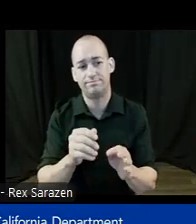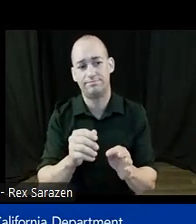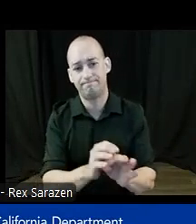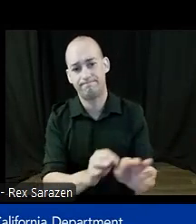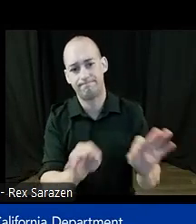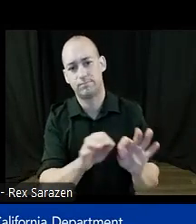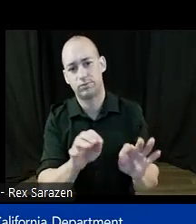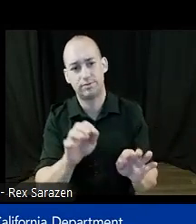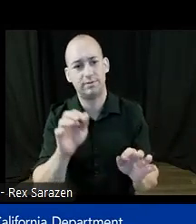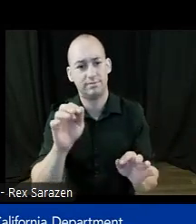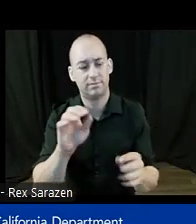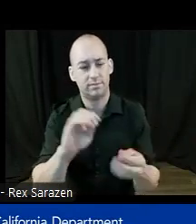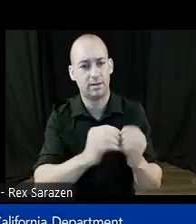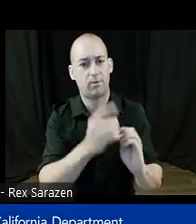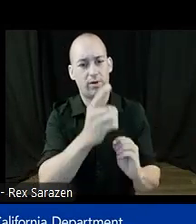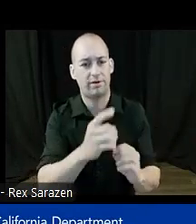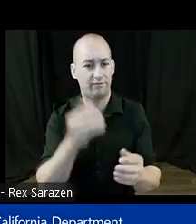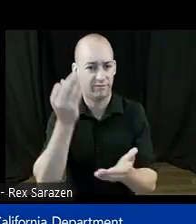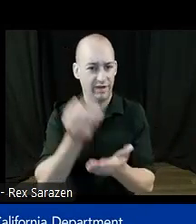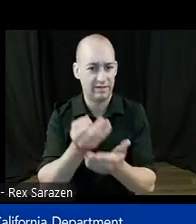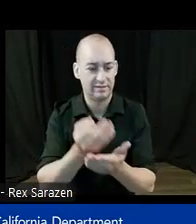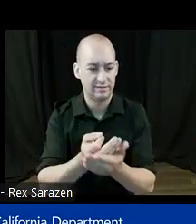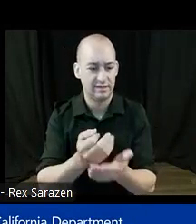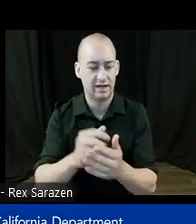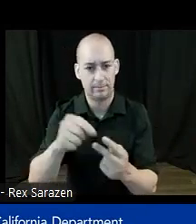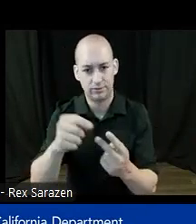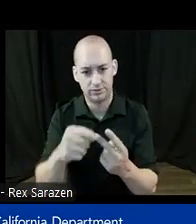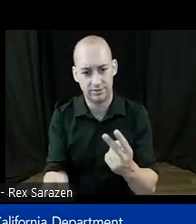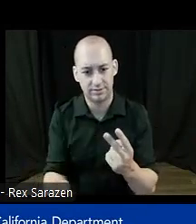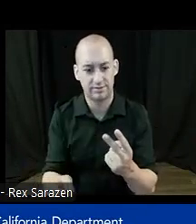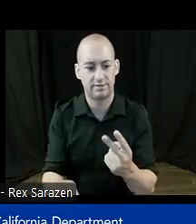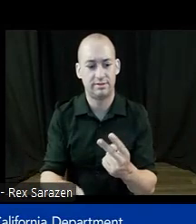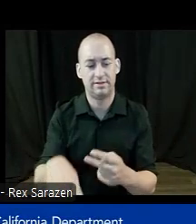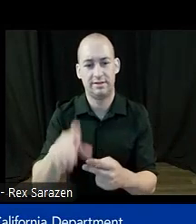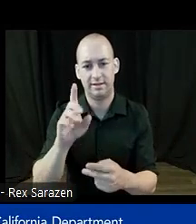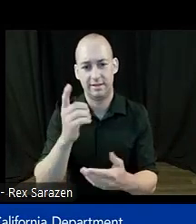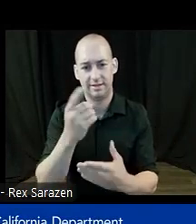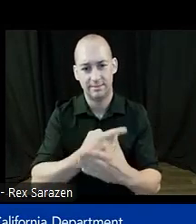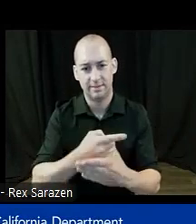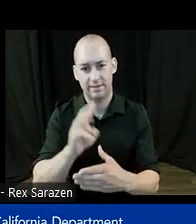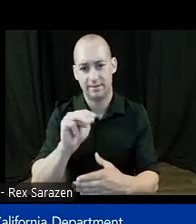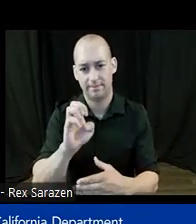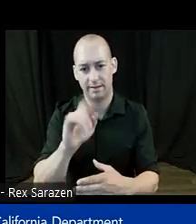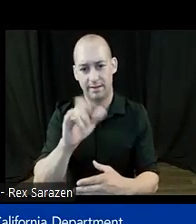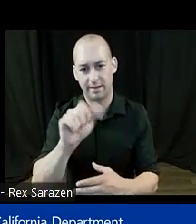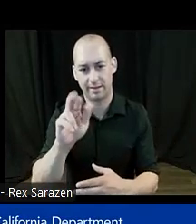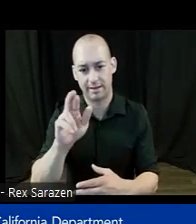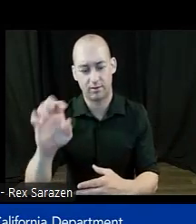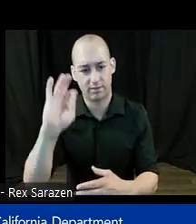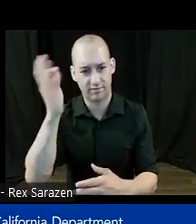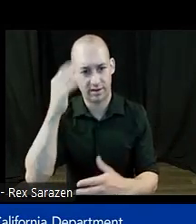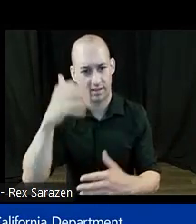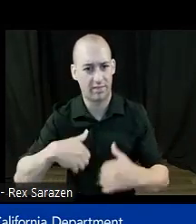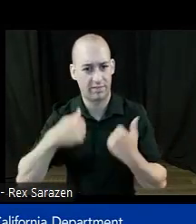mechanism for this. So as people age or as they acquire a disability, Medicare, the federal health insurance program, does not pay